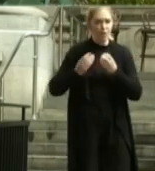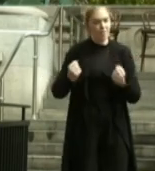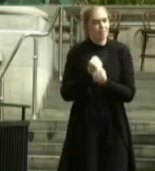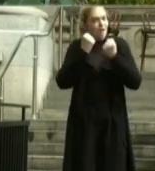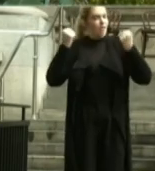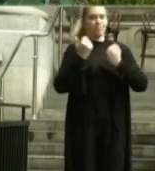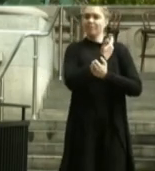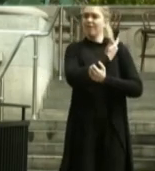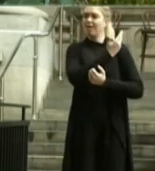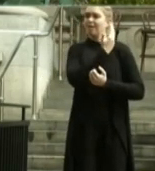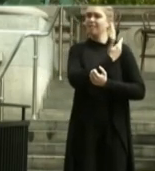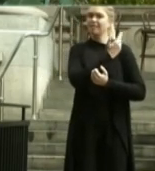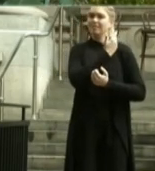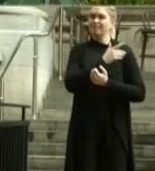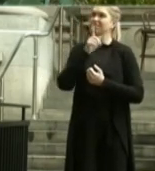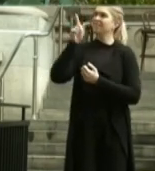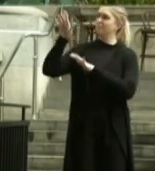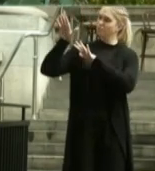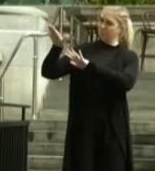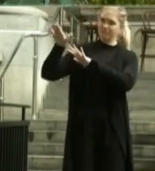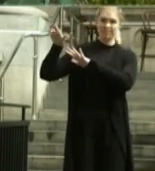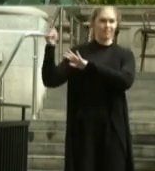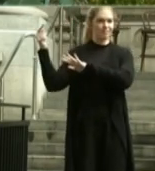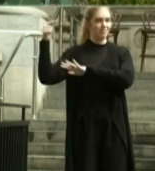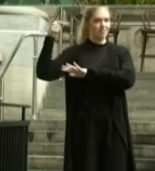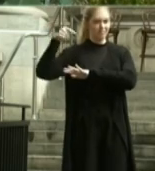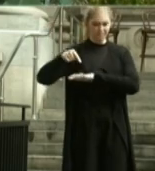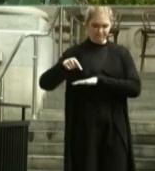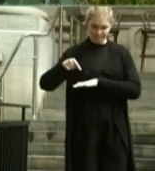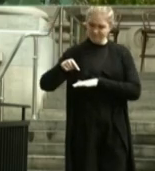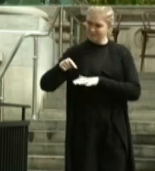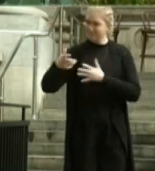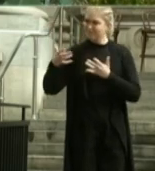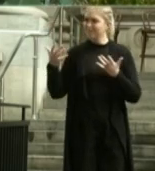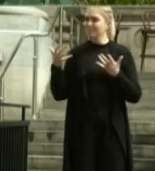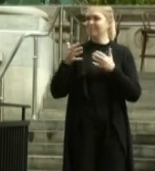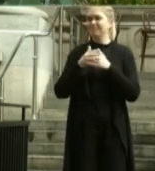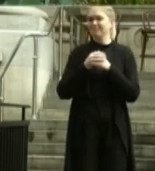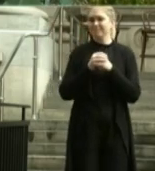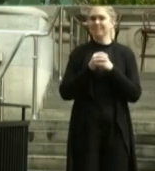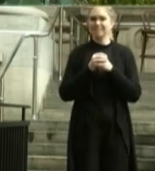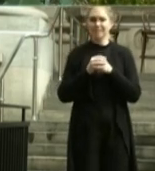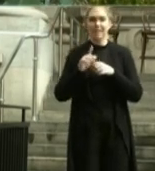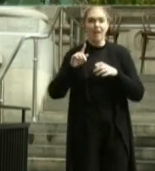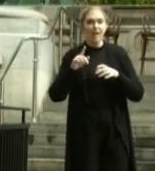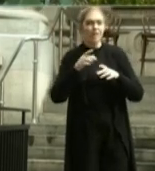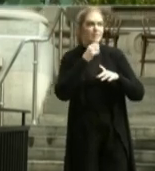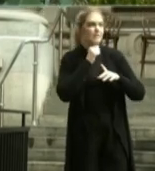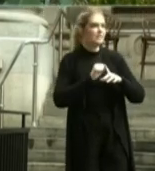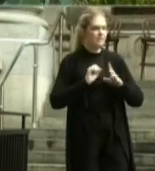and pride, of British love vesting and Vincent Lignari. We're ups and